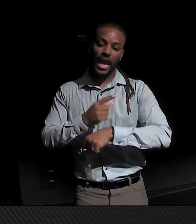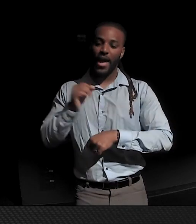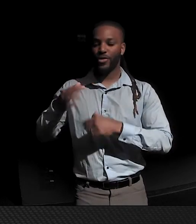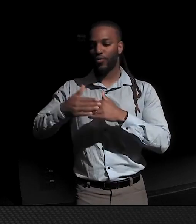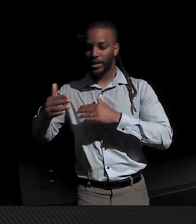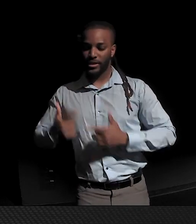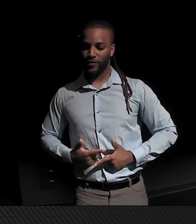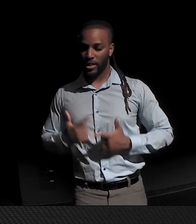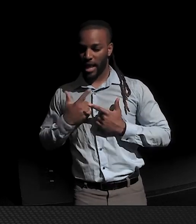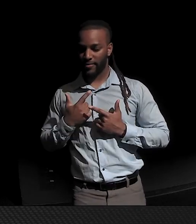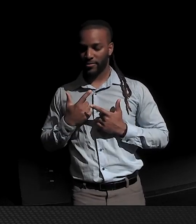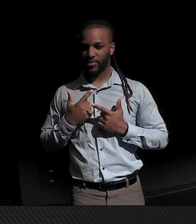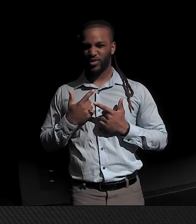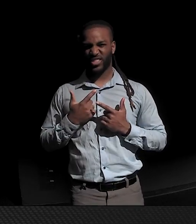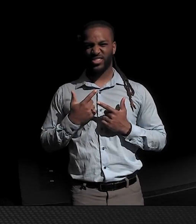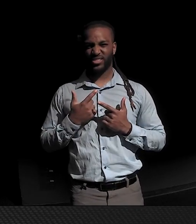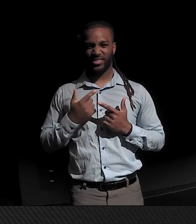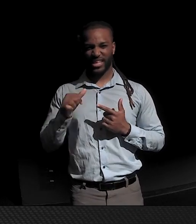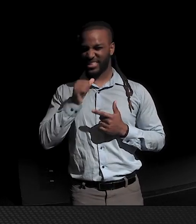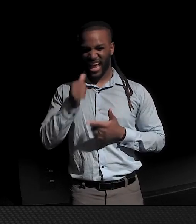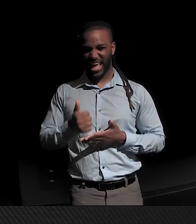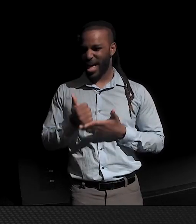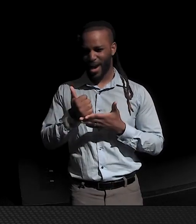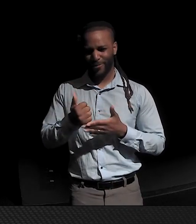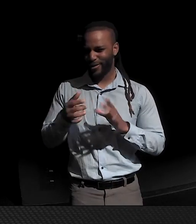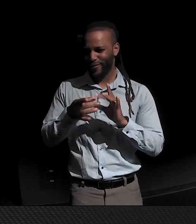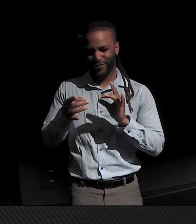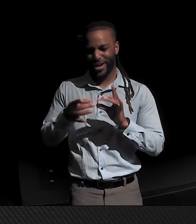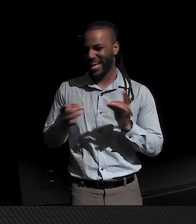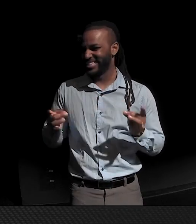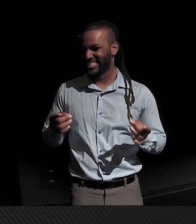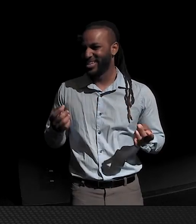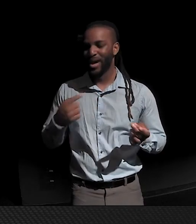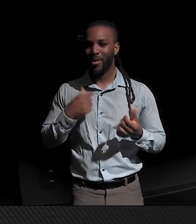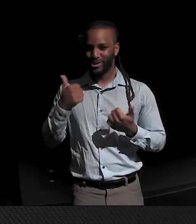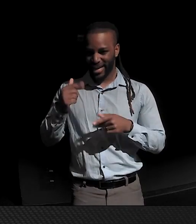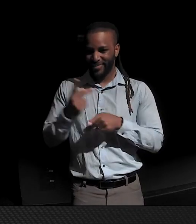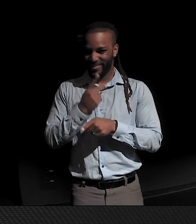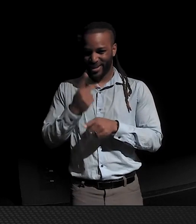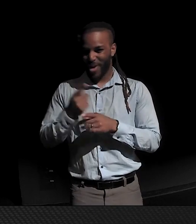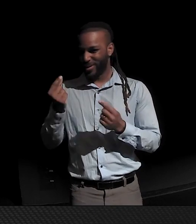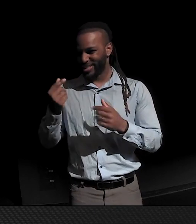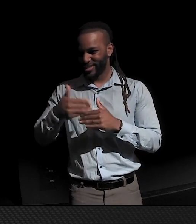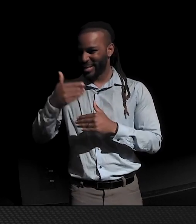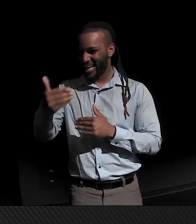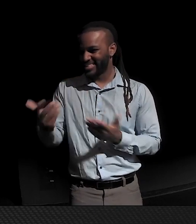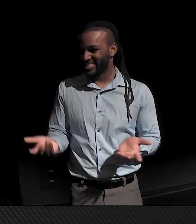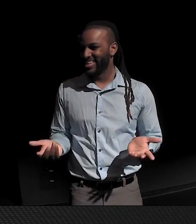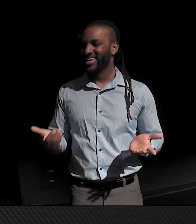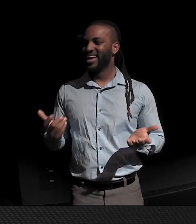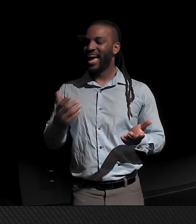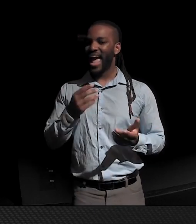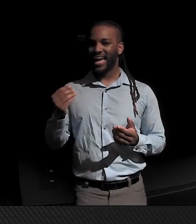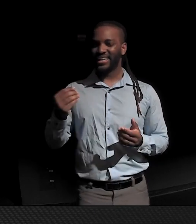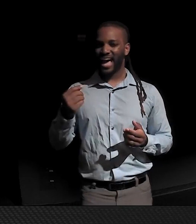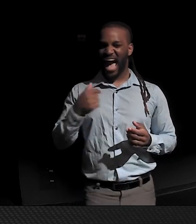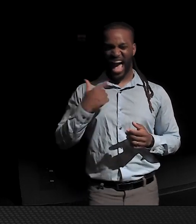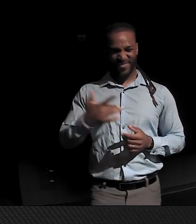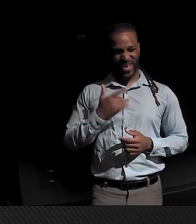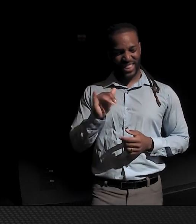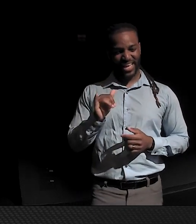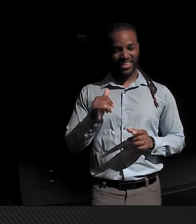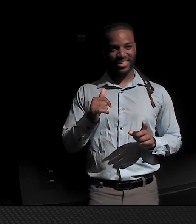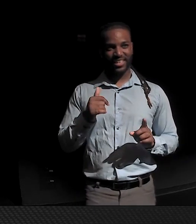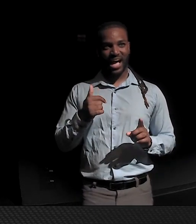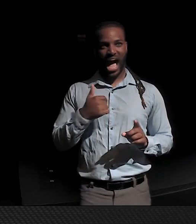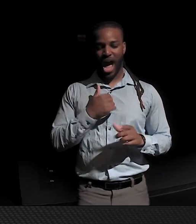of your life. Which is just not a helpful thing when somebody's trying to figure out like what to do next. And I felt like I had